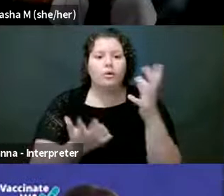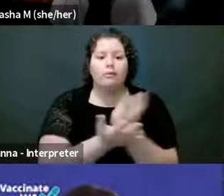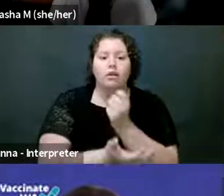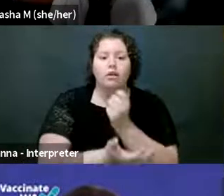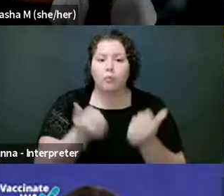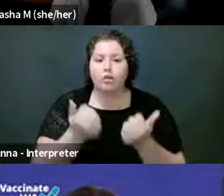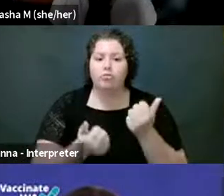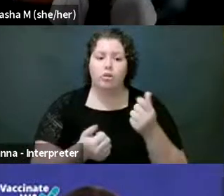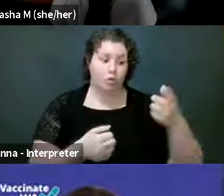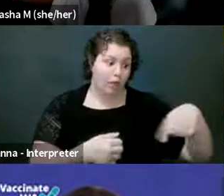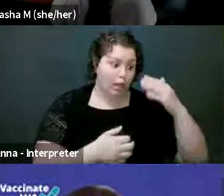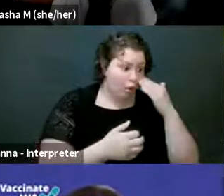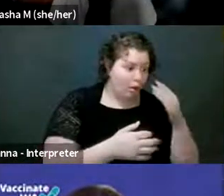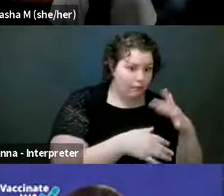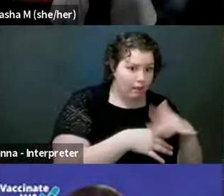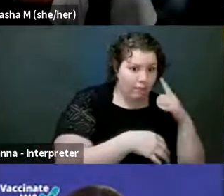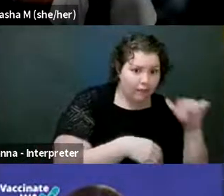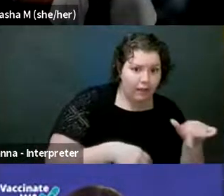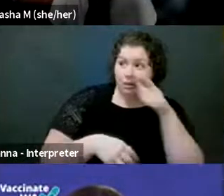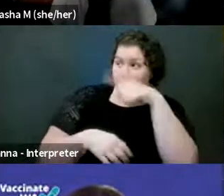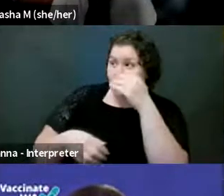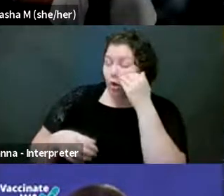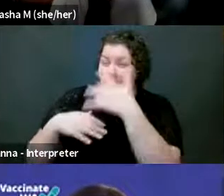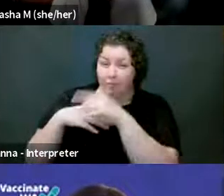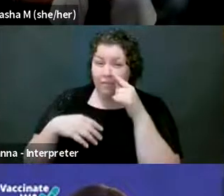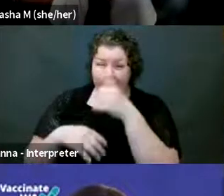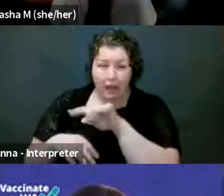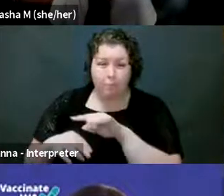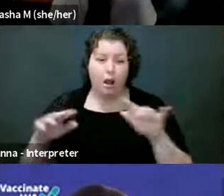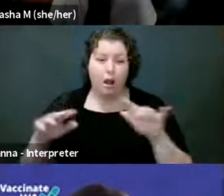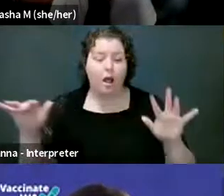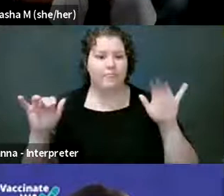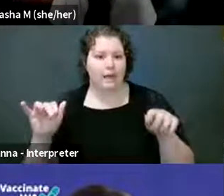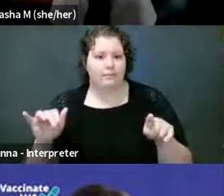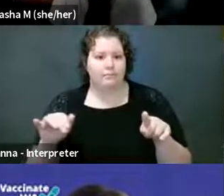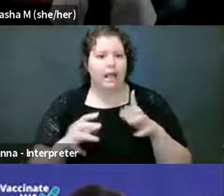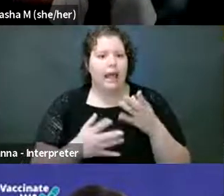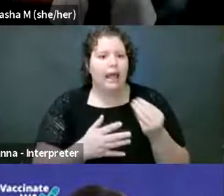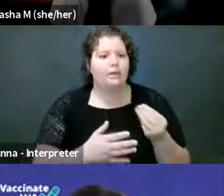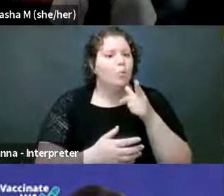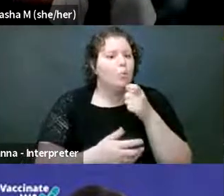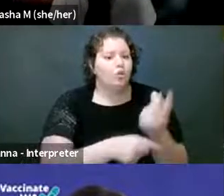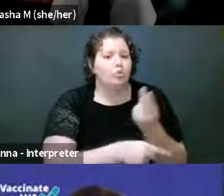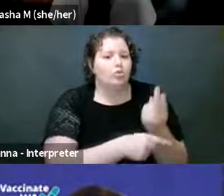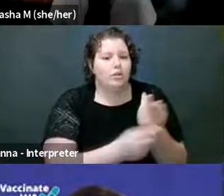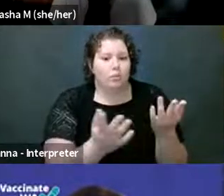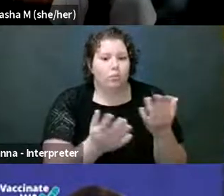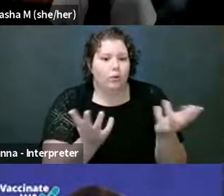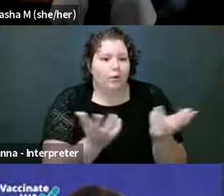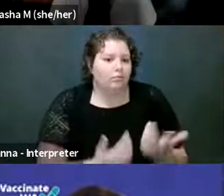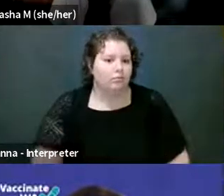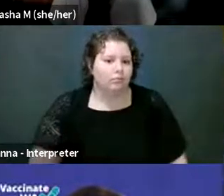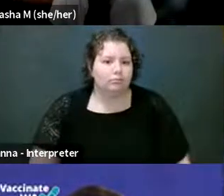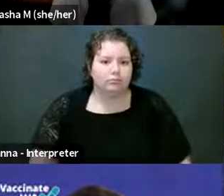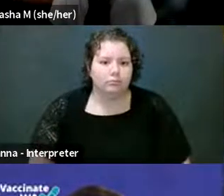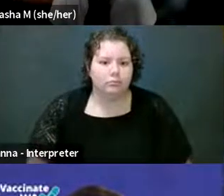available for kids. It's really being utilized. Not just provided, but